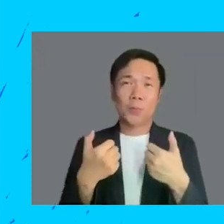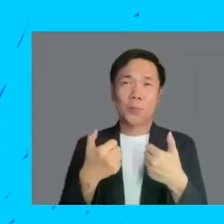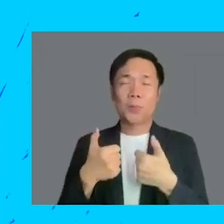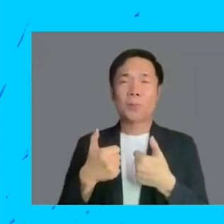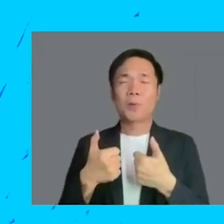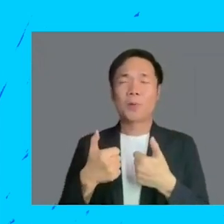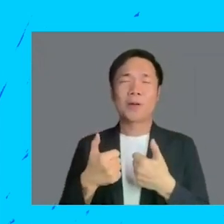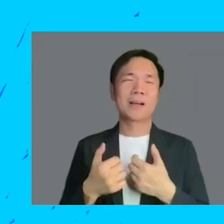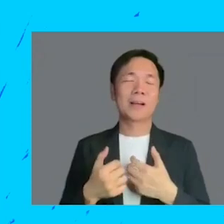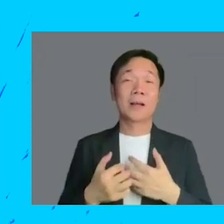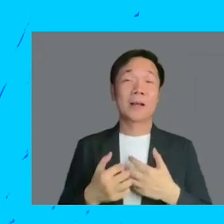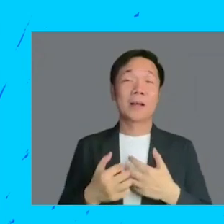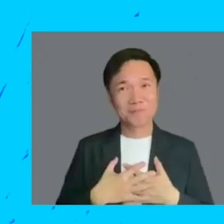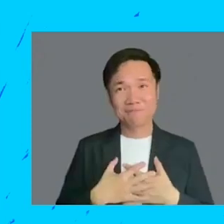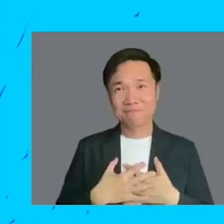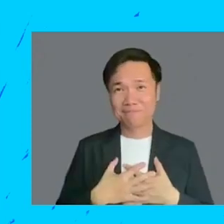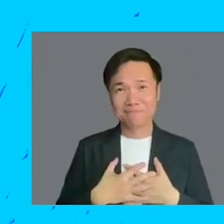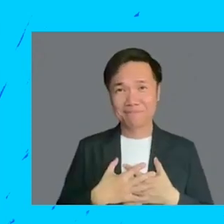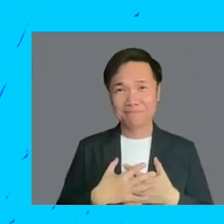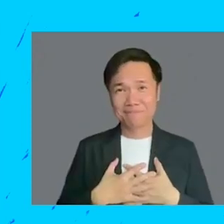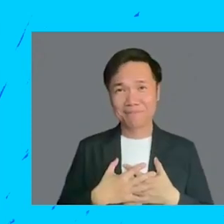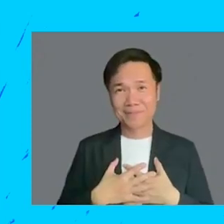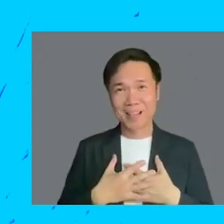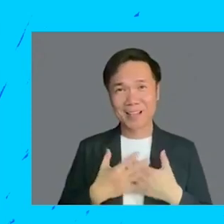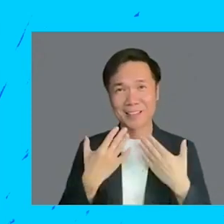and wonderful.